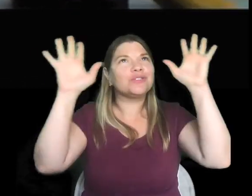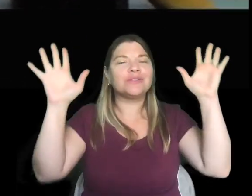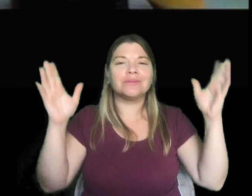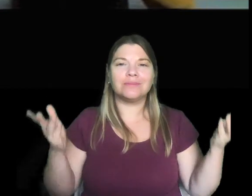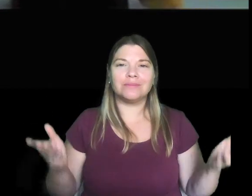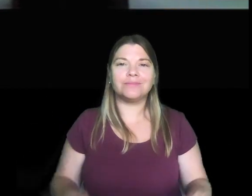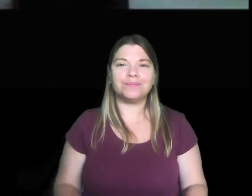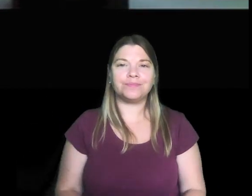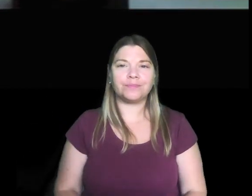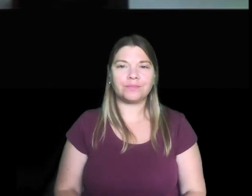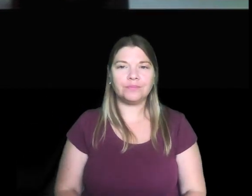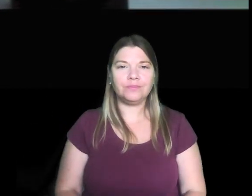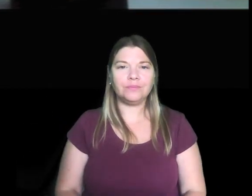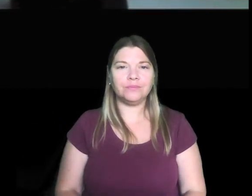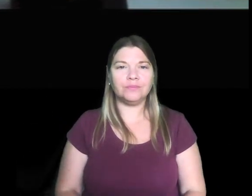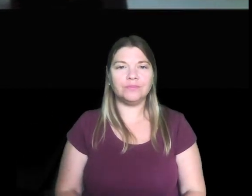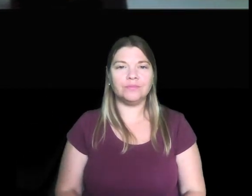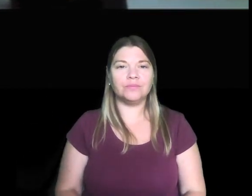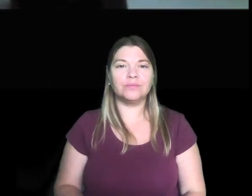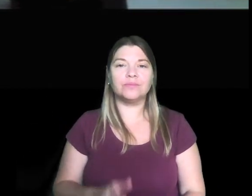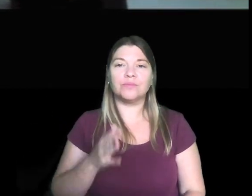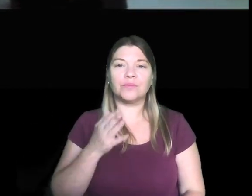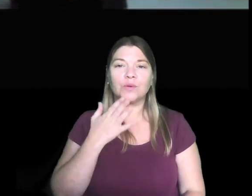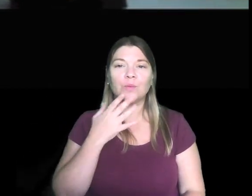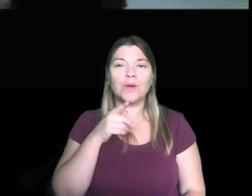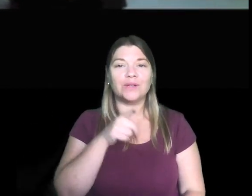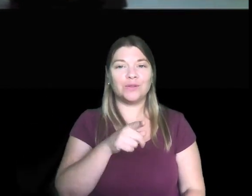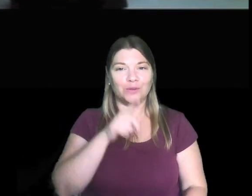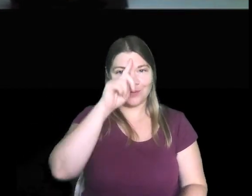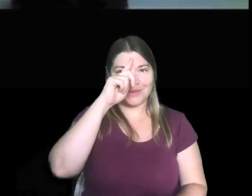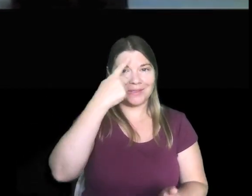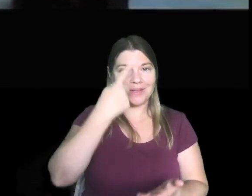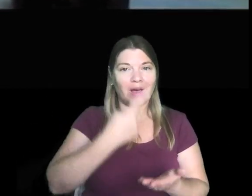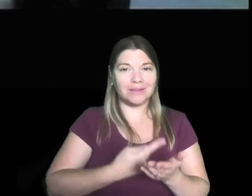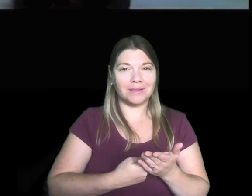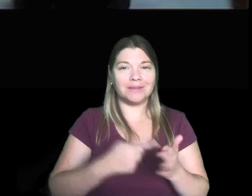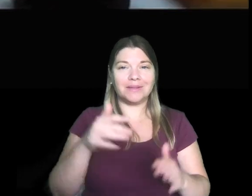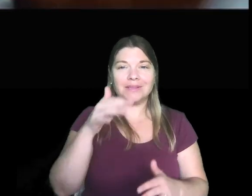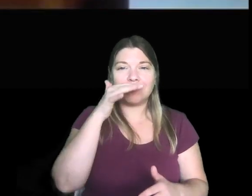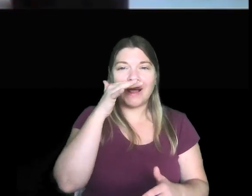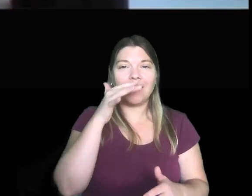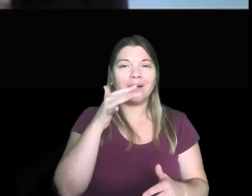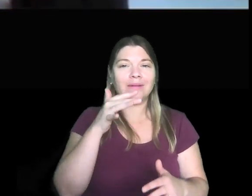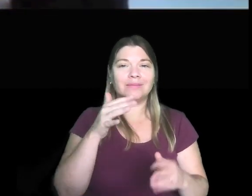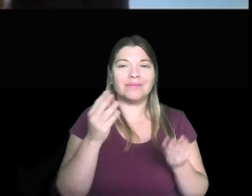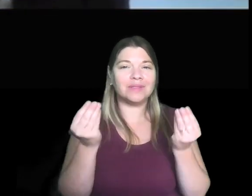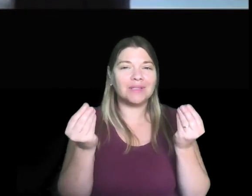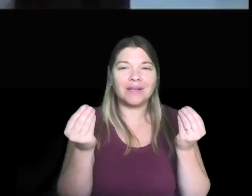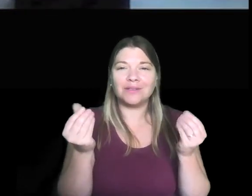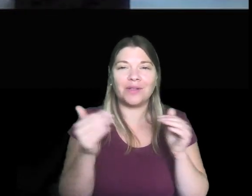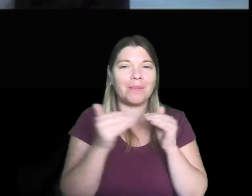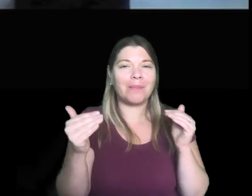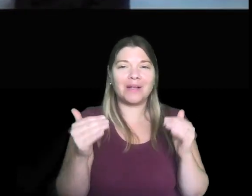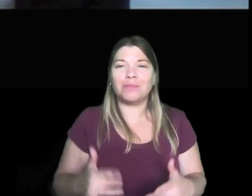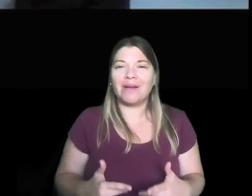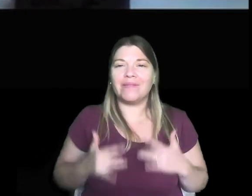Once you have decided, share this with the person you are with, or explore it for yourself.